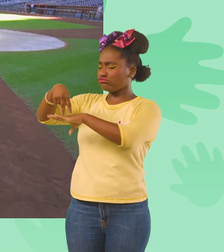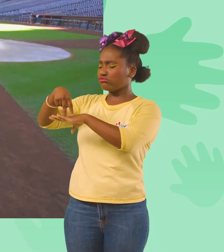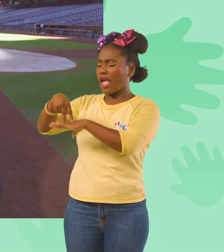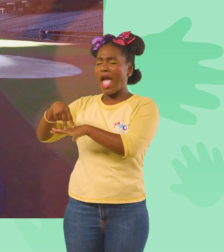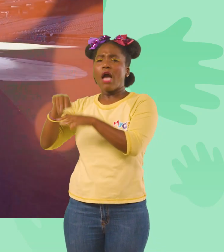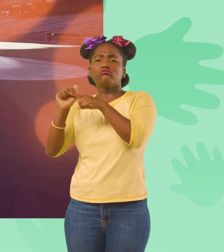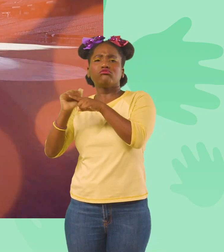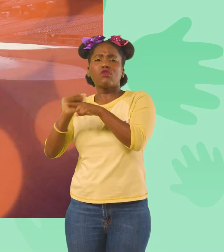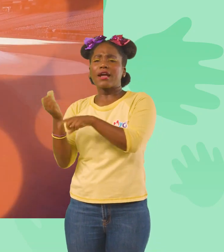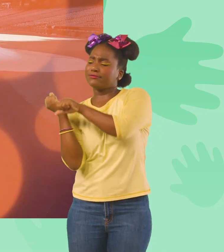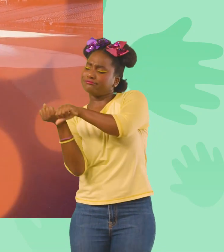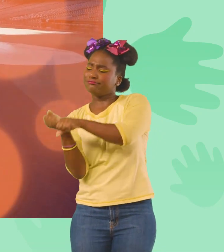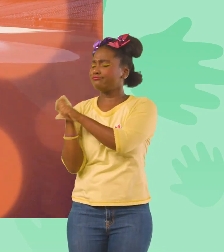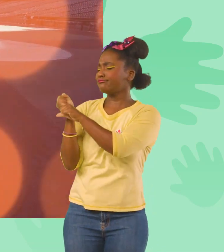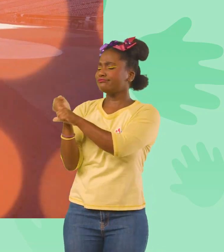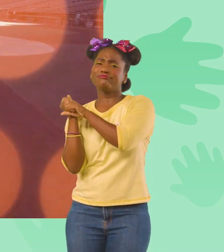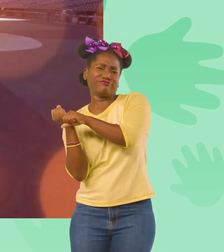bat.